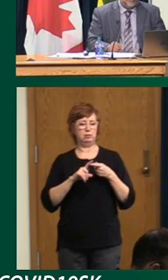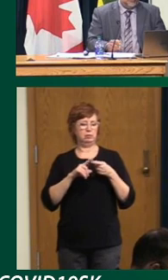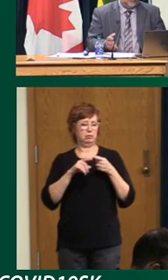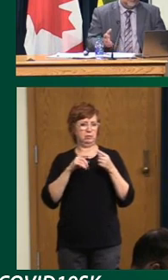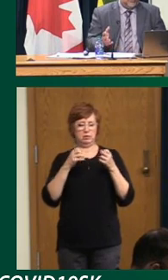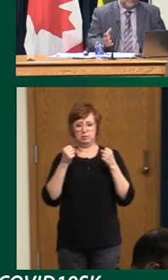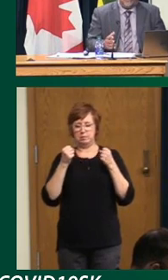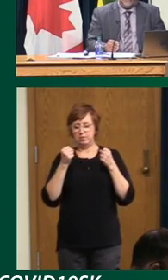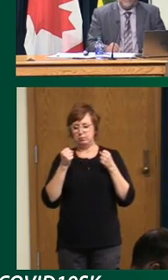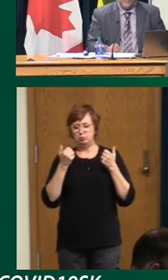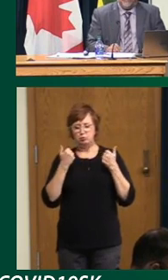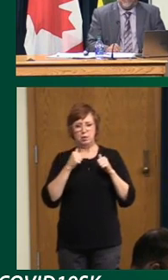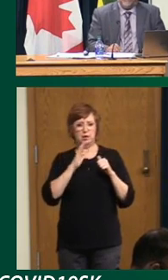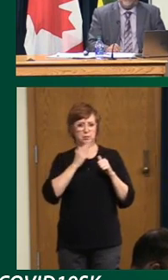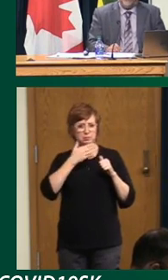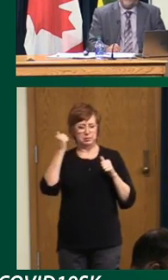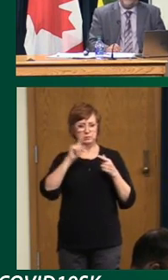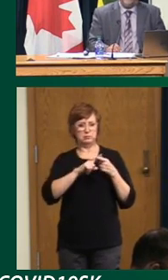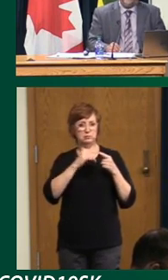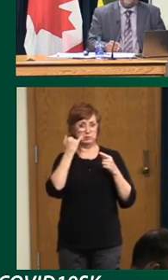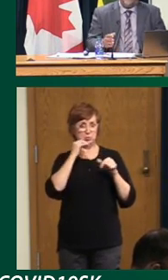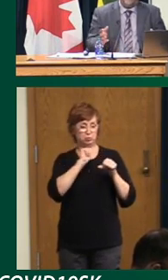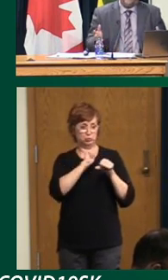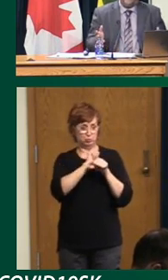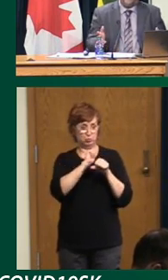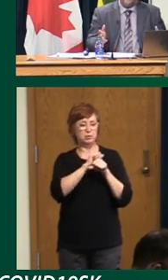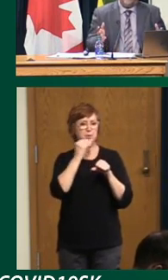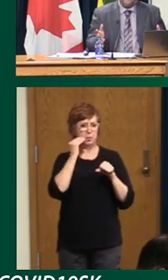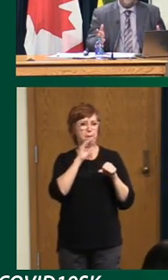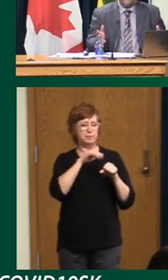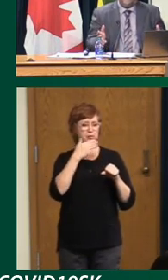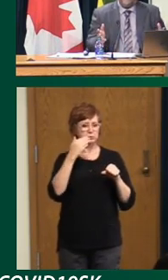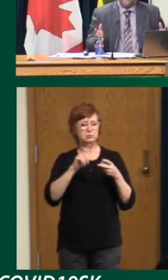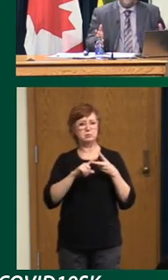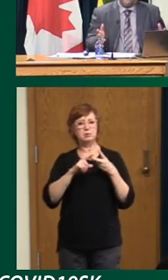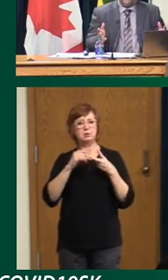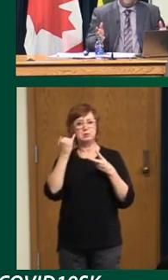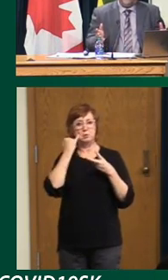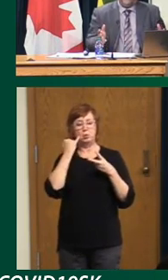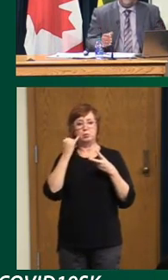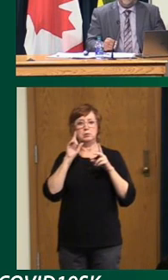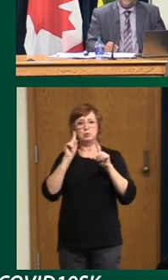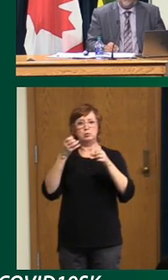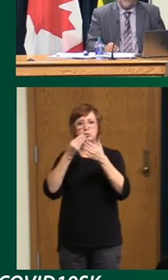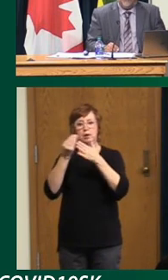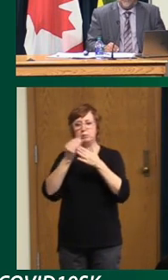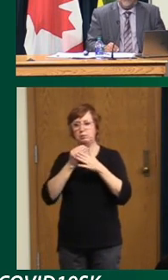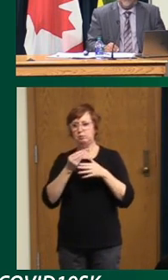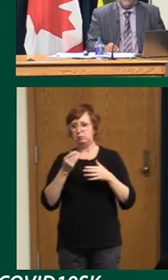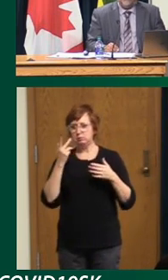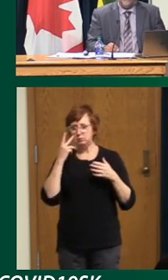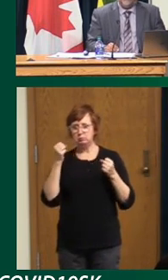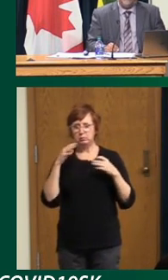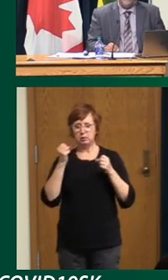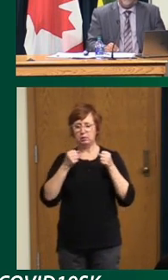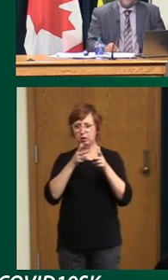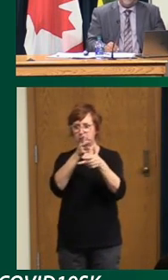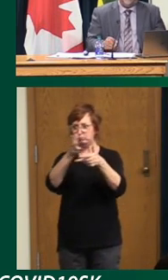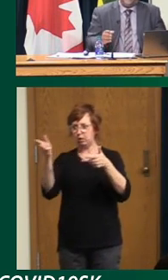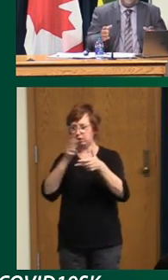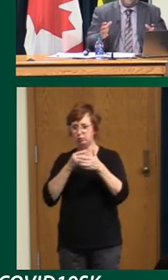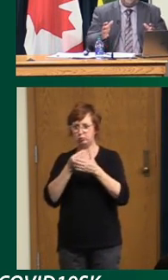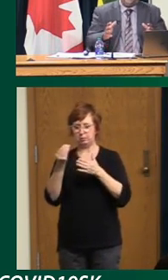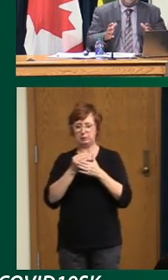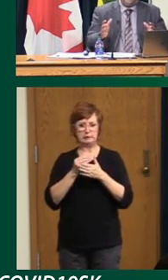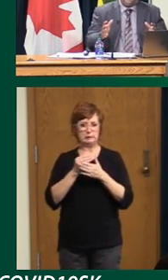contributes. I said in a parking lot, if you see 100 cars at any given time, you really want to see 25, 30 cars.